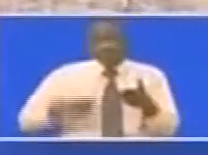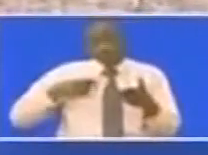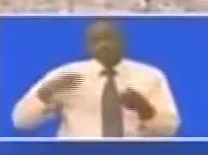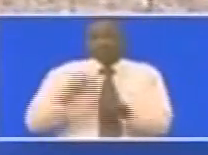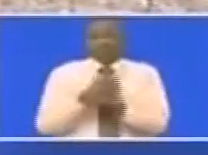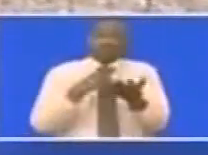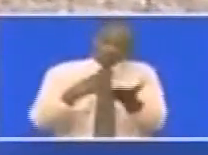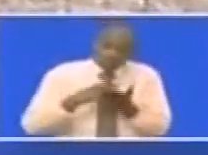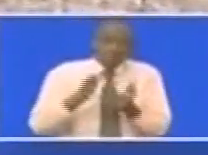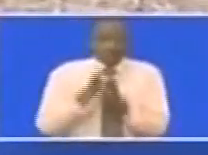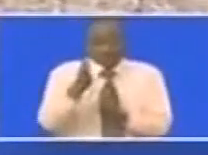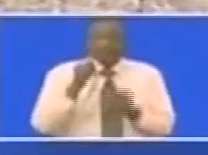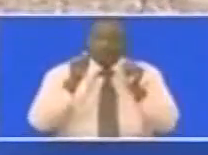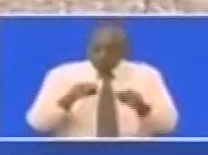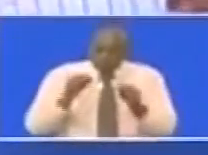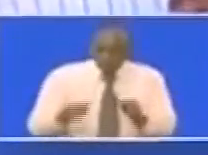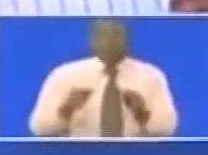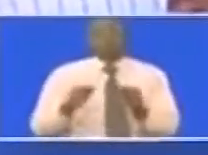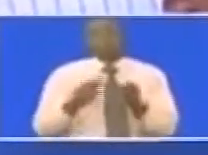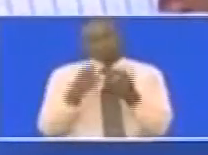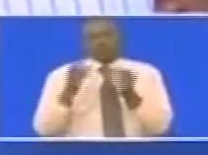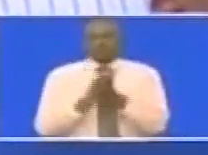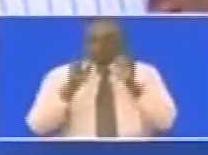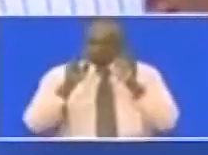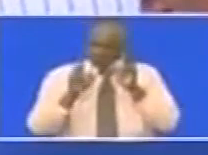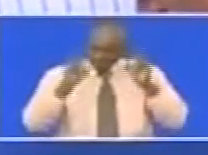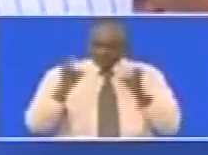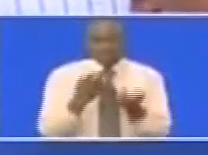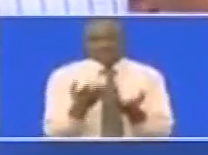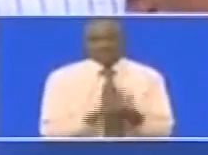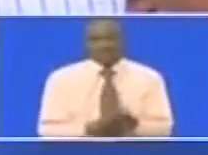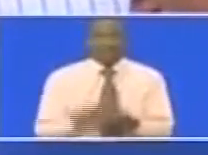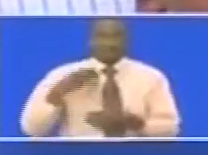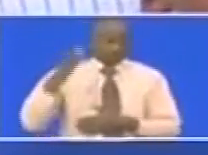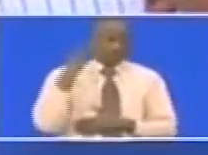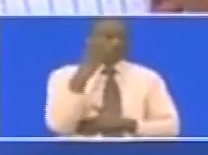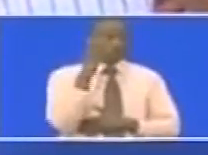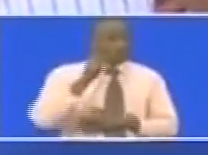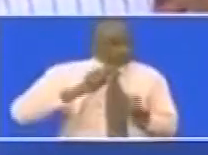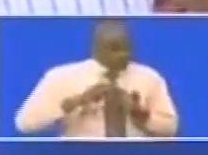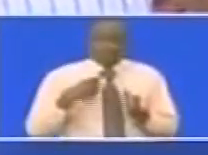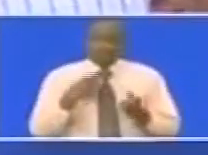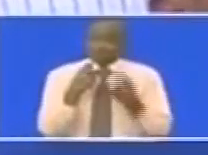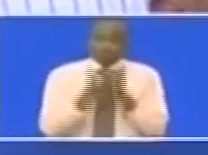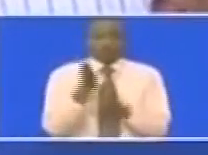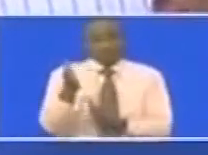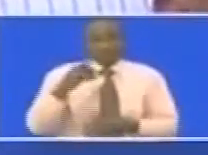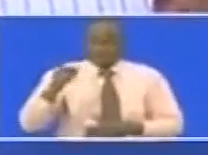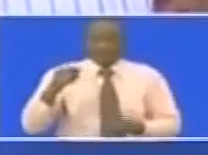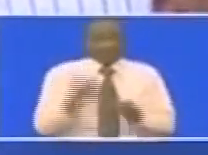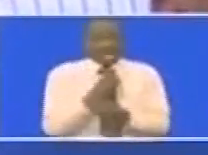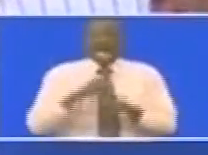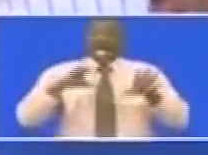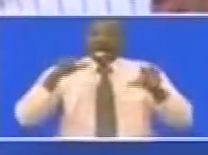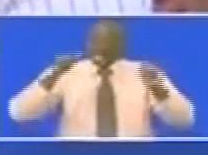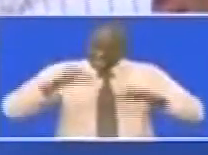mazungumzo kupiga msasa maswala tete. We waited there for over 45 minutes. We thought that these people were not willing to come